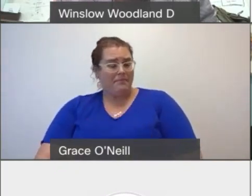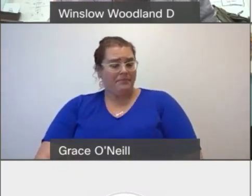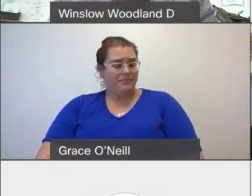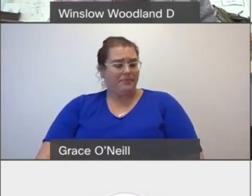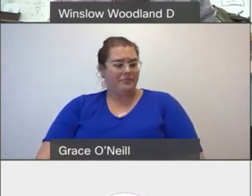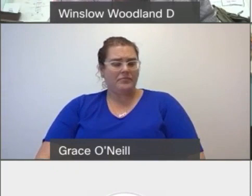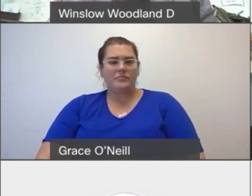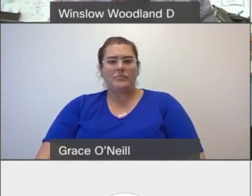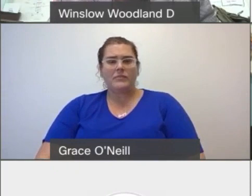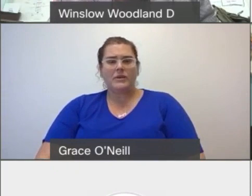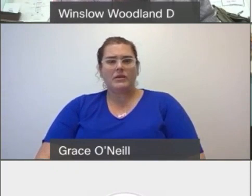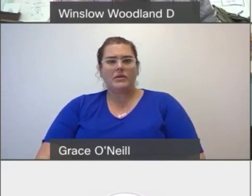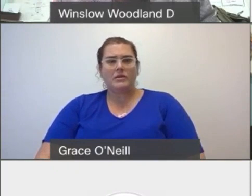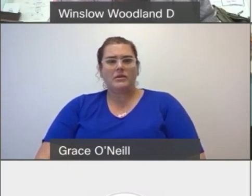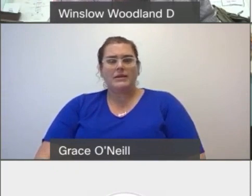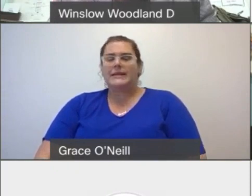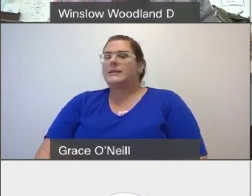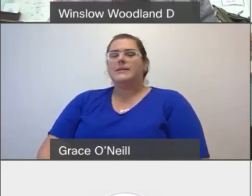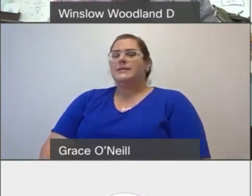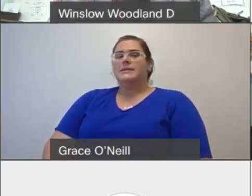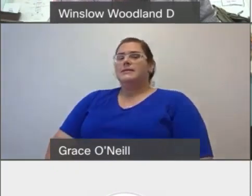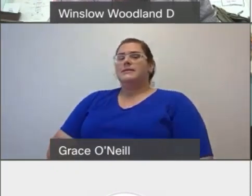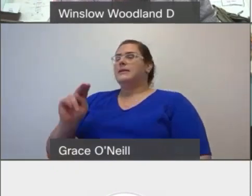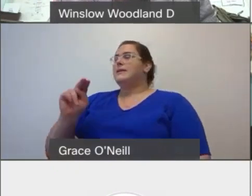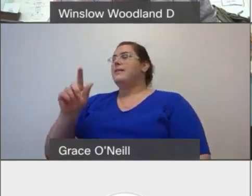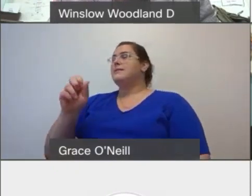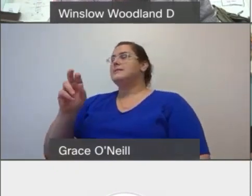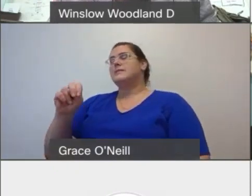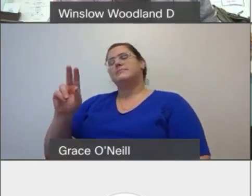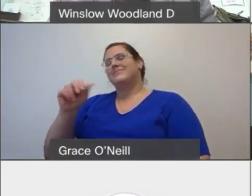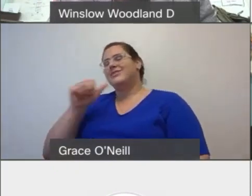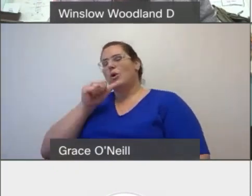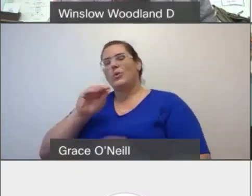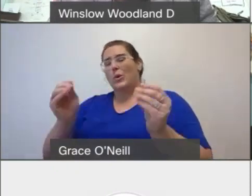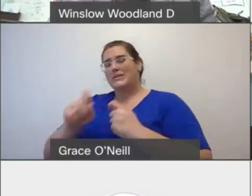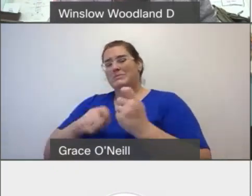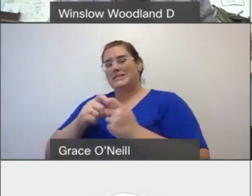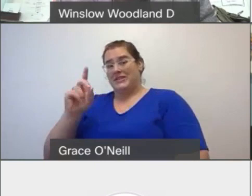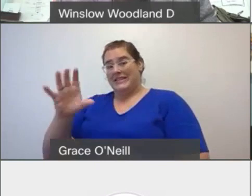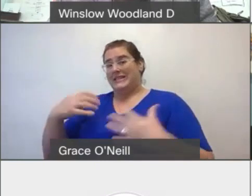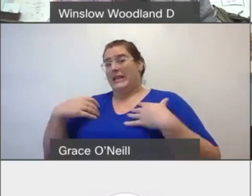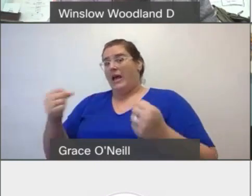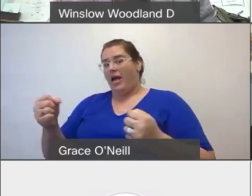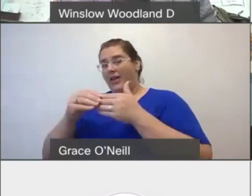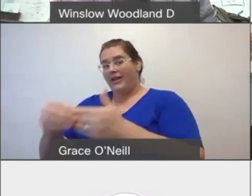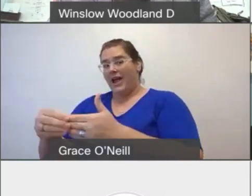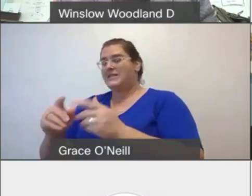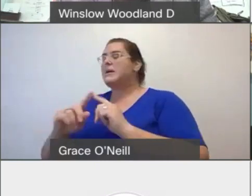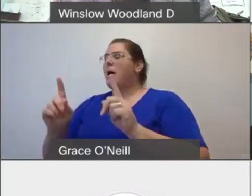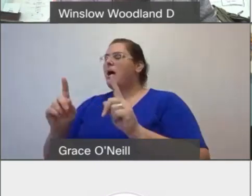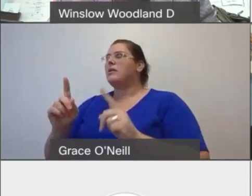I don't think we have specific DC Health guidance, but the CDC has always said that for those, they give an